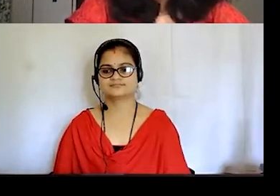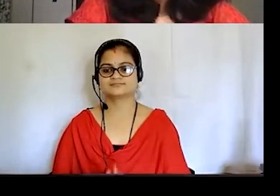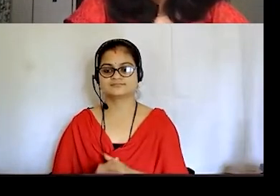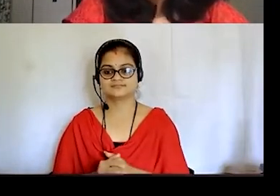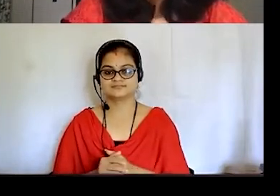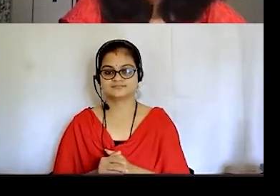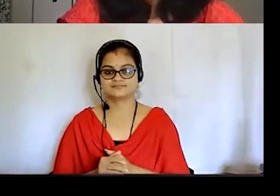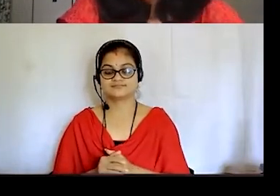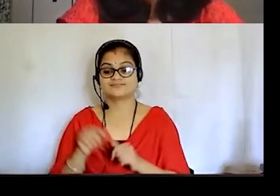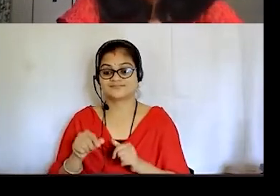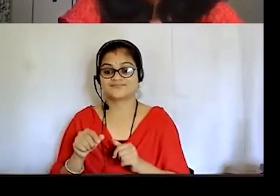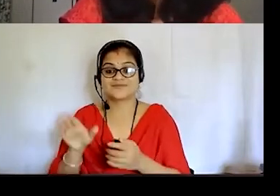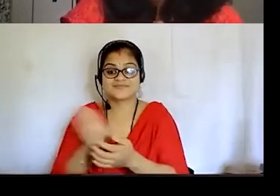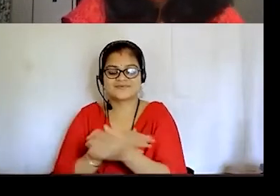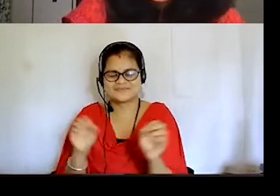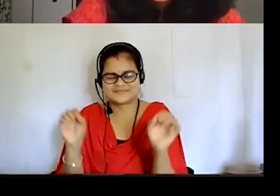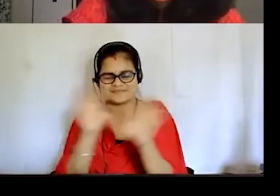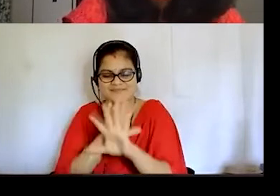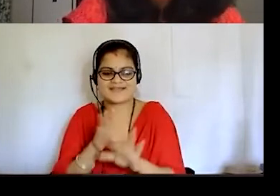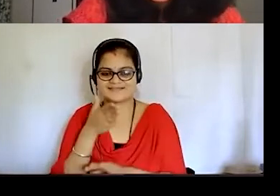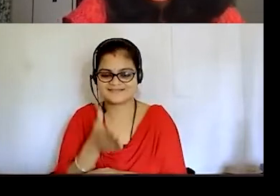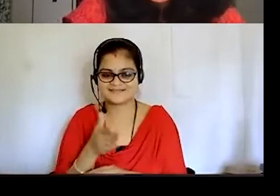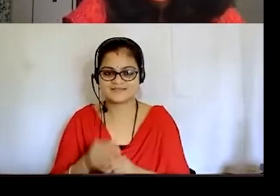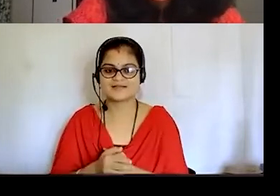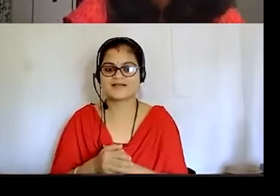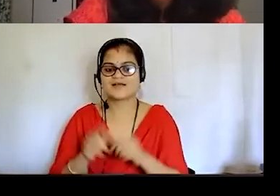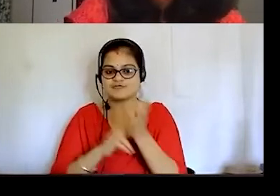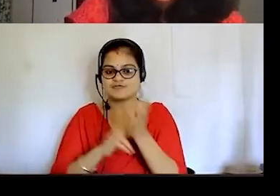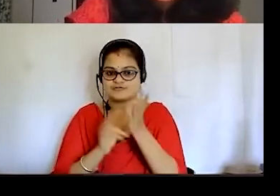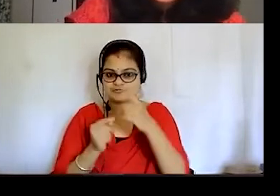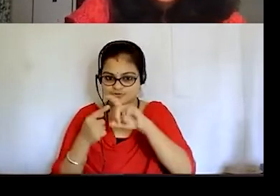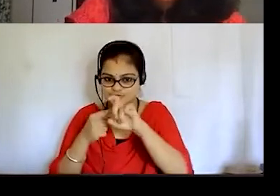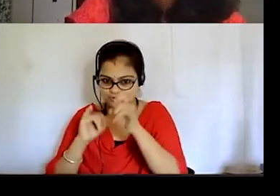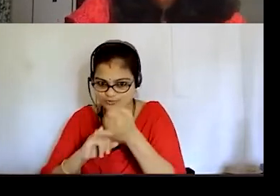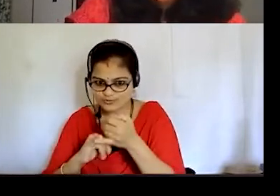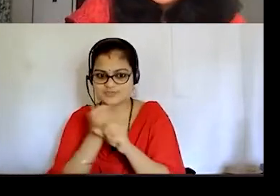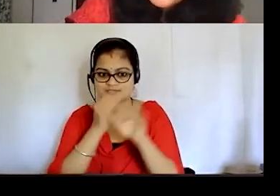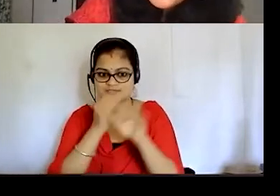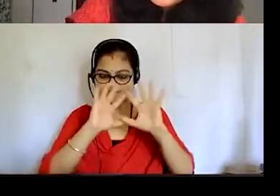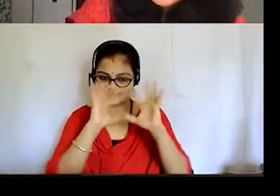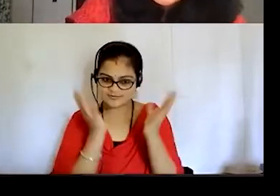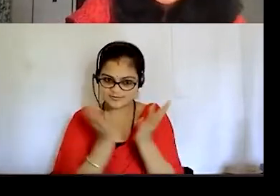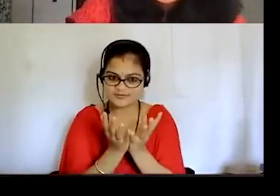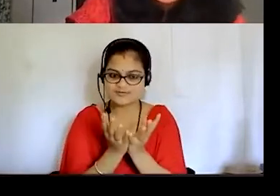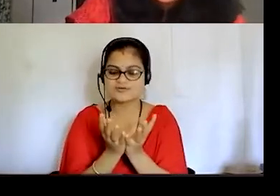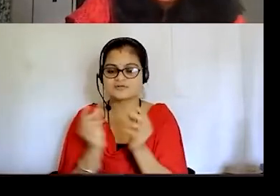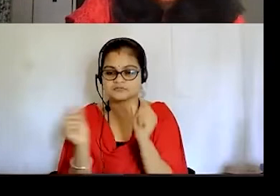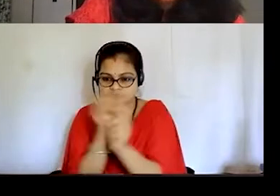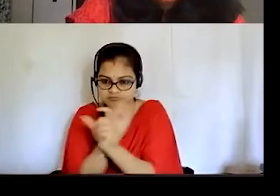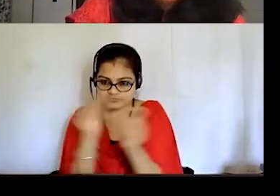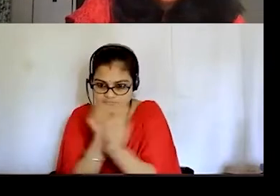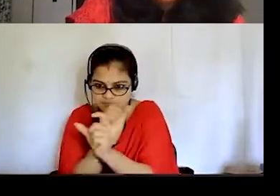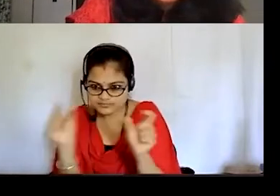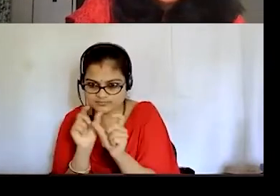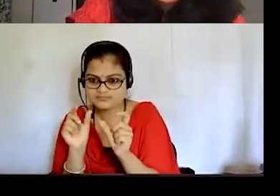The magic of sounds. The notes, the elements, the geography, the codification are